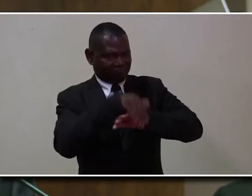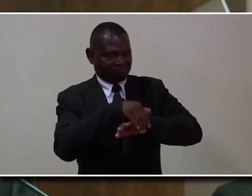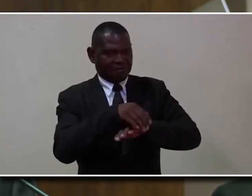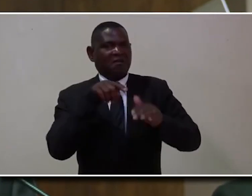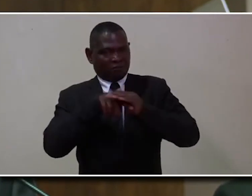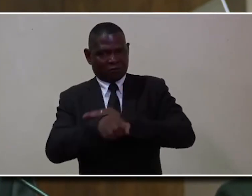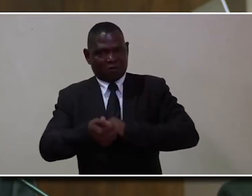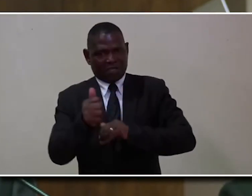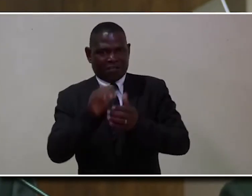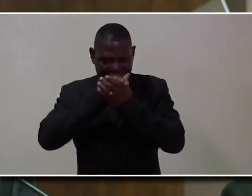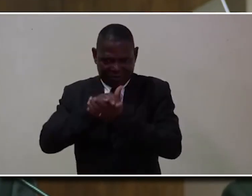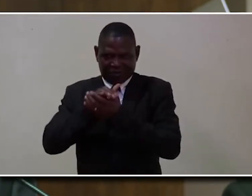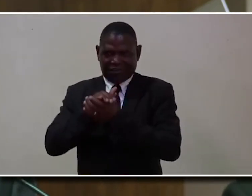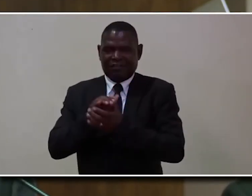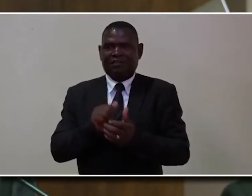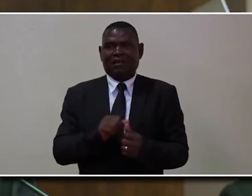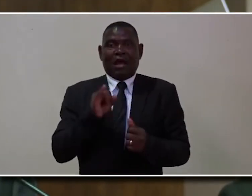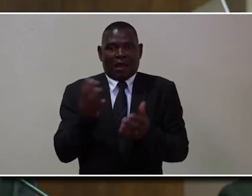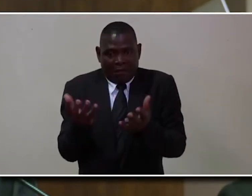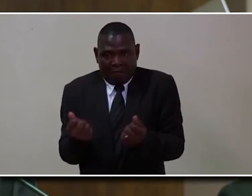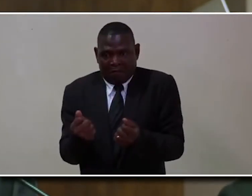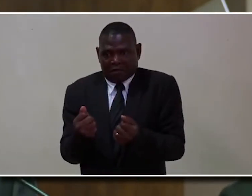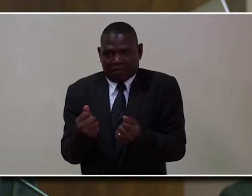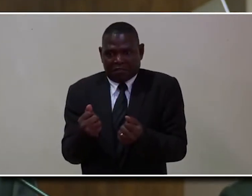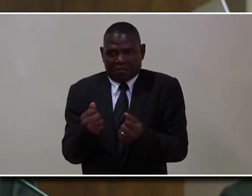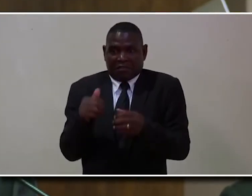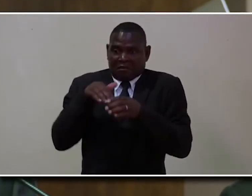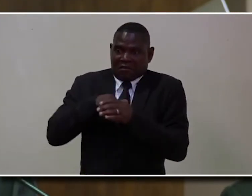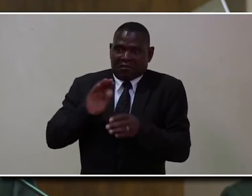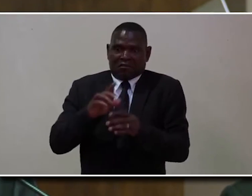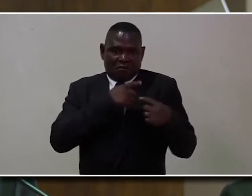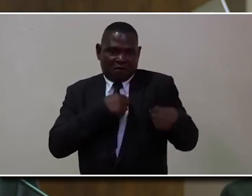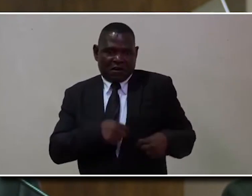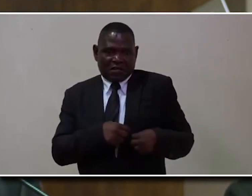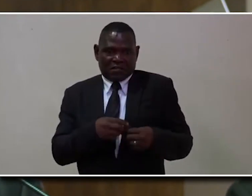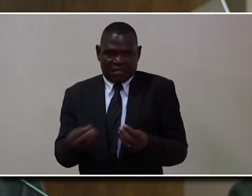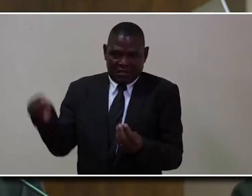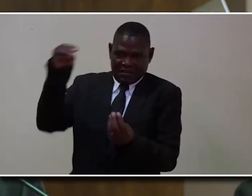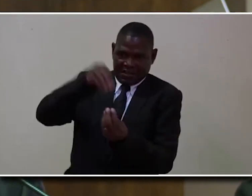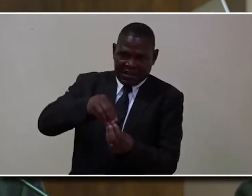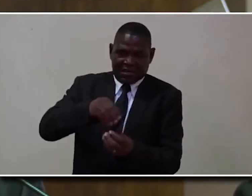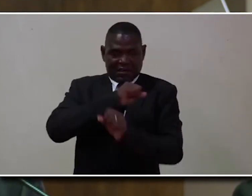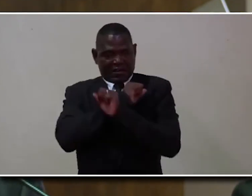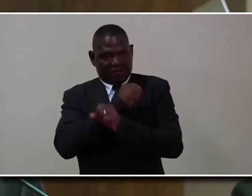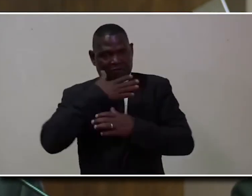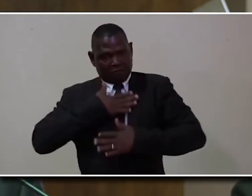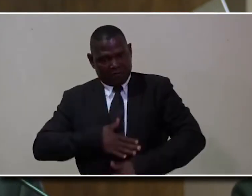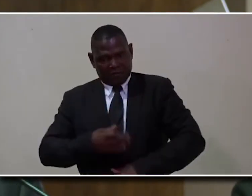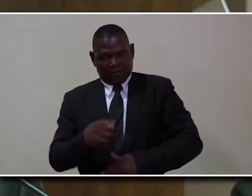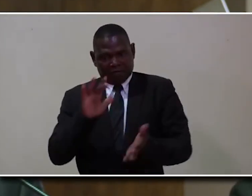greetings, I want to lay in your hearts the peace and love of our Lord Jesus Christ.